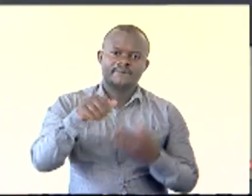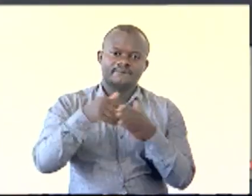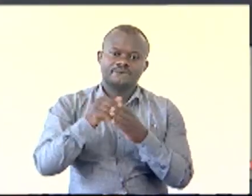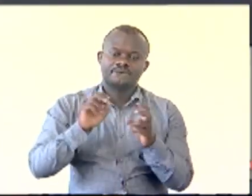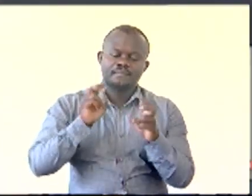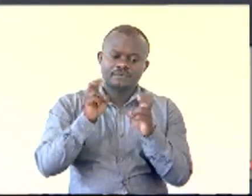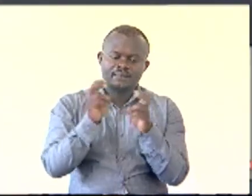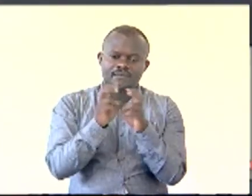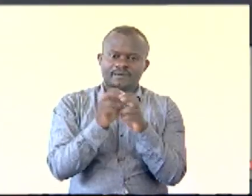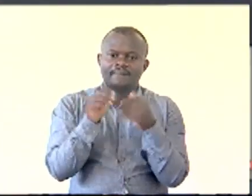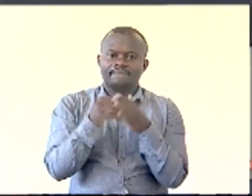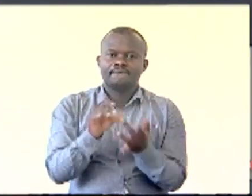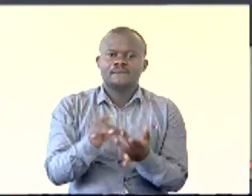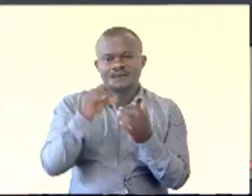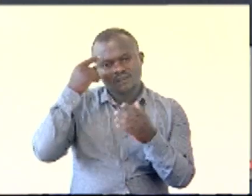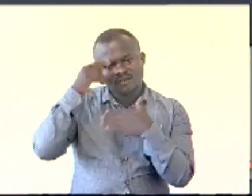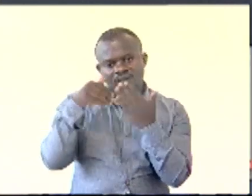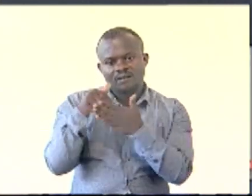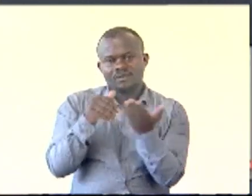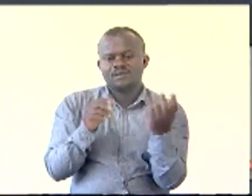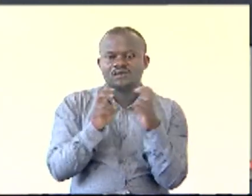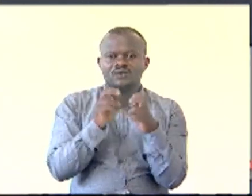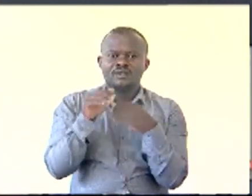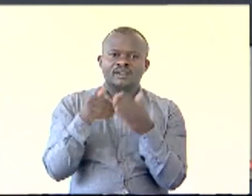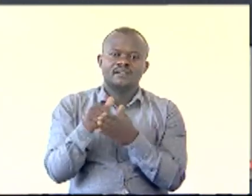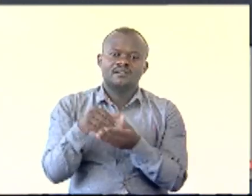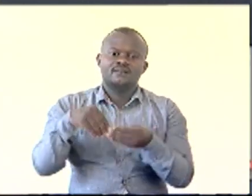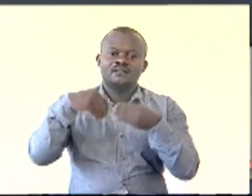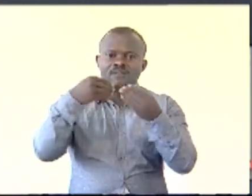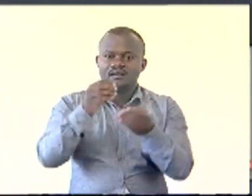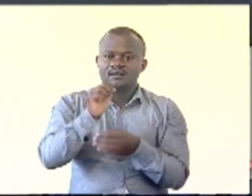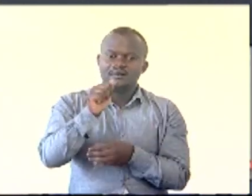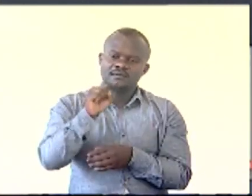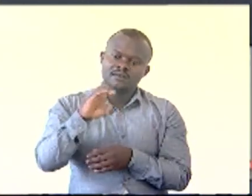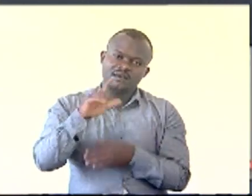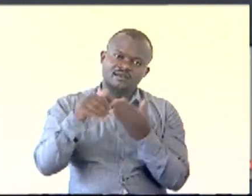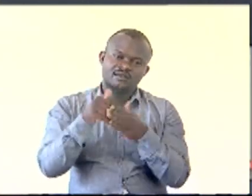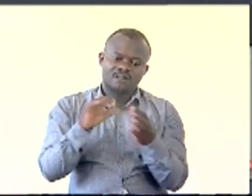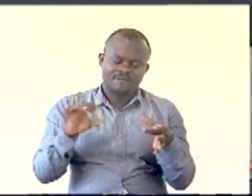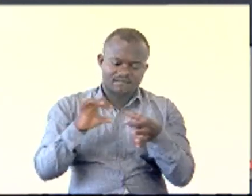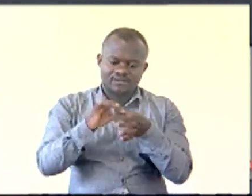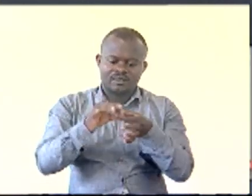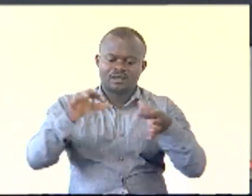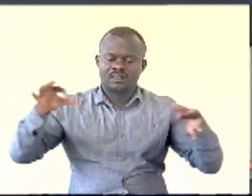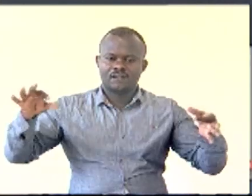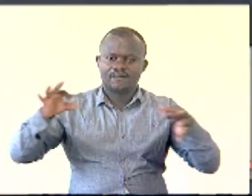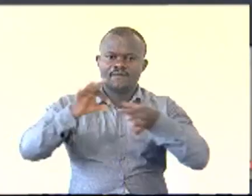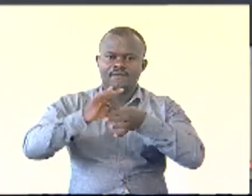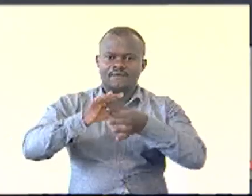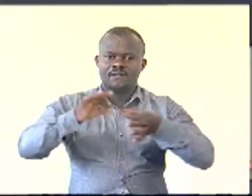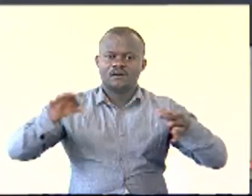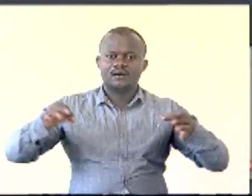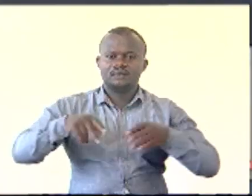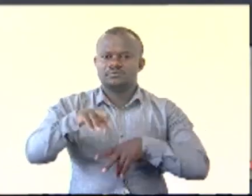contractile tissues specialized for contraction and even relaxation. Muscles are able to contract and even to relax. When a person is